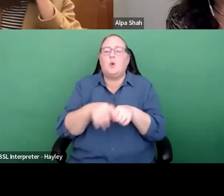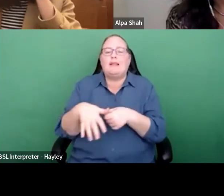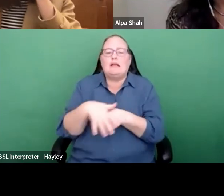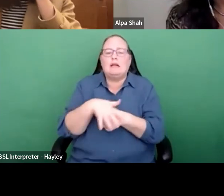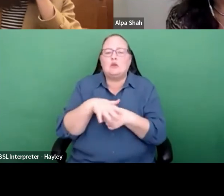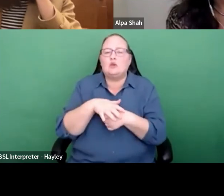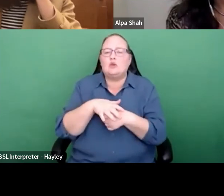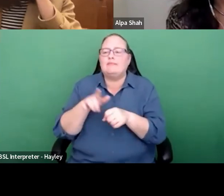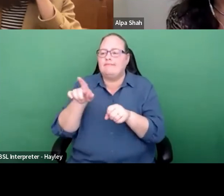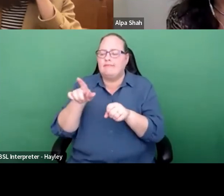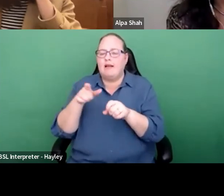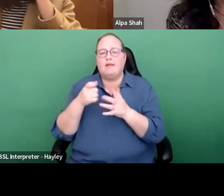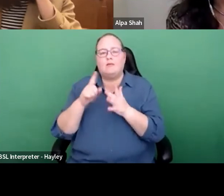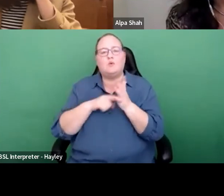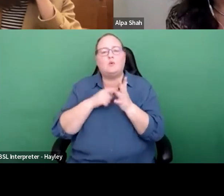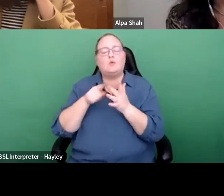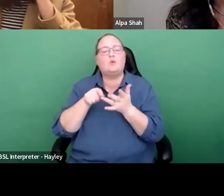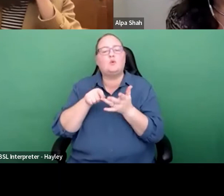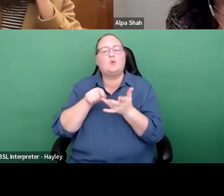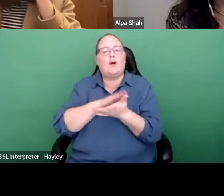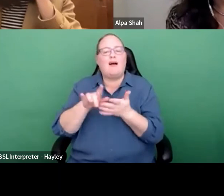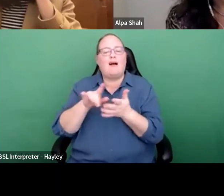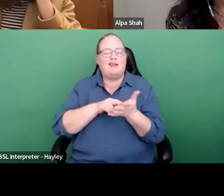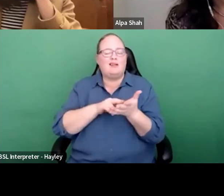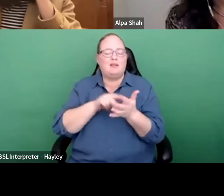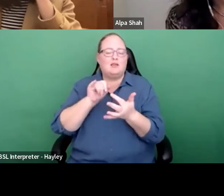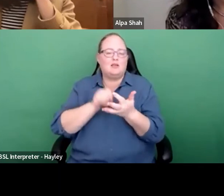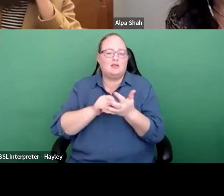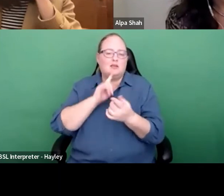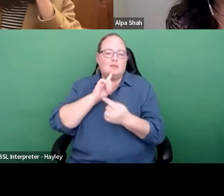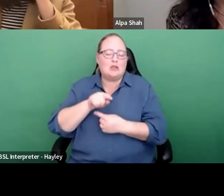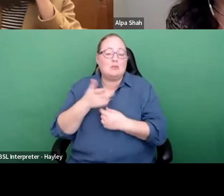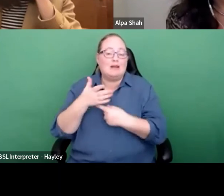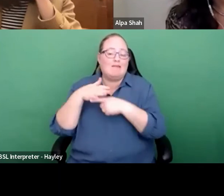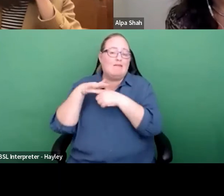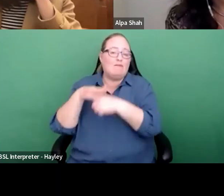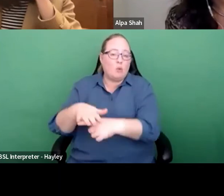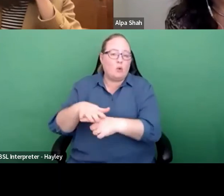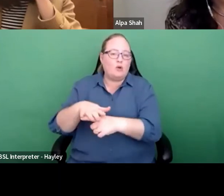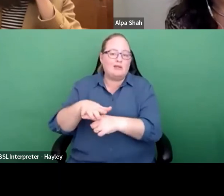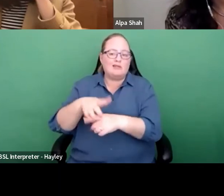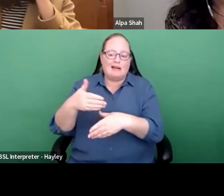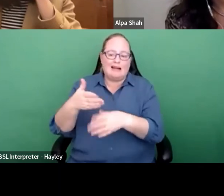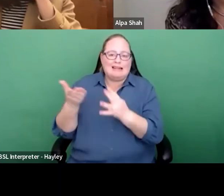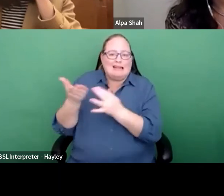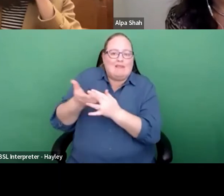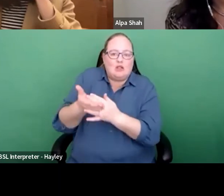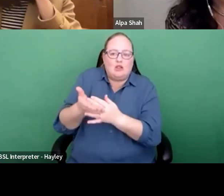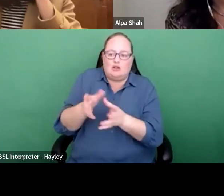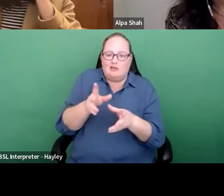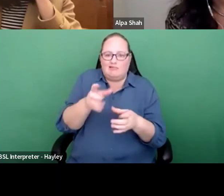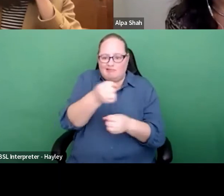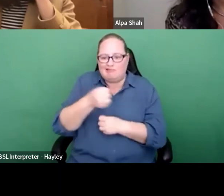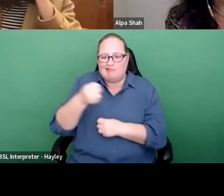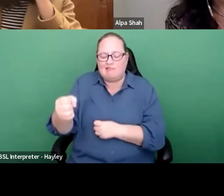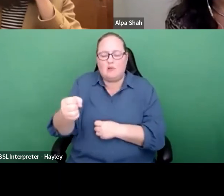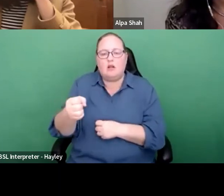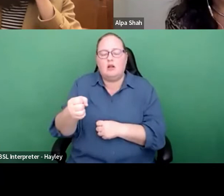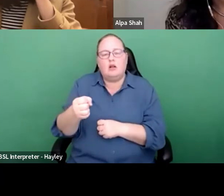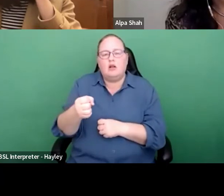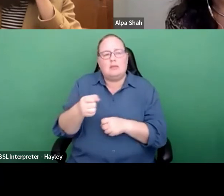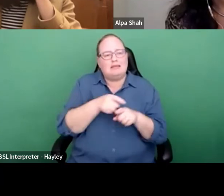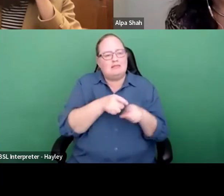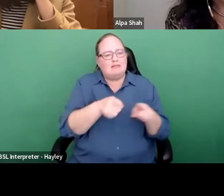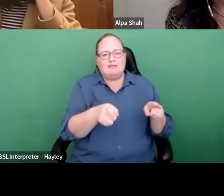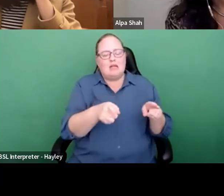spoke about, where these are perhaps not clearly consented to, these need to be